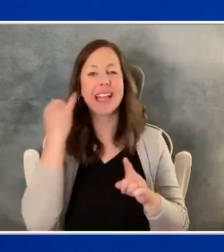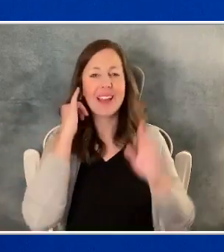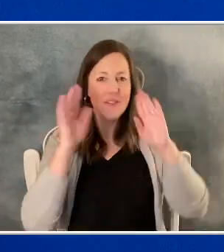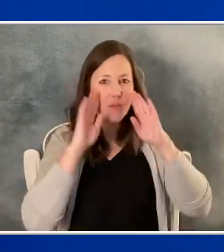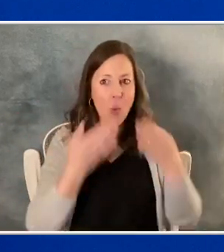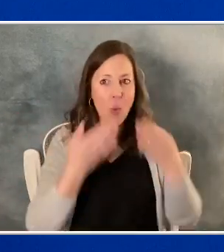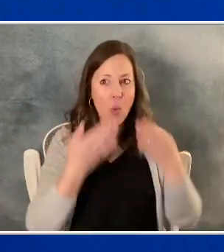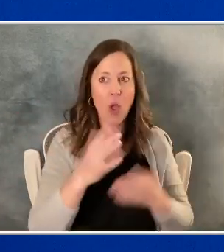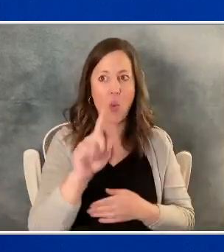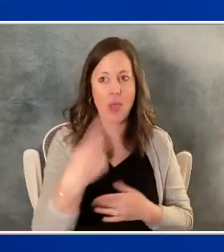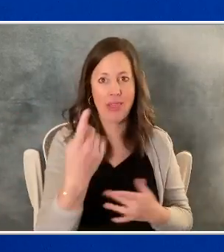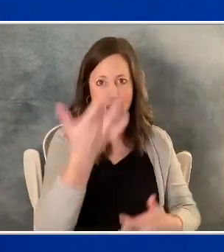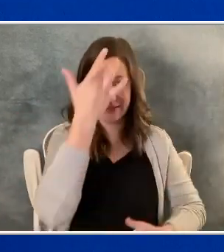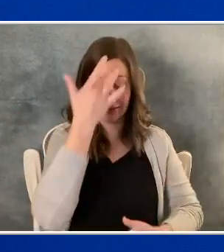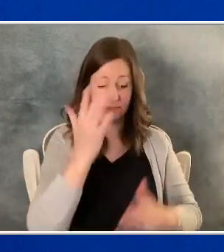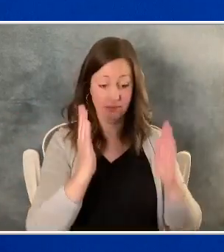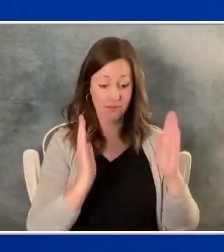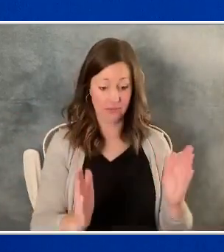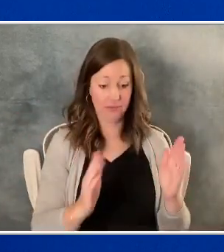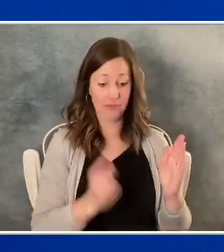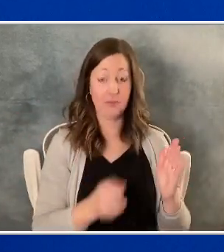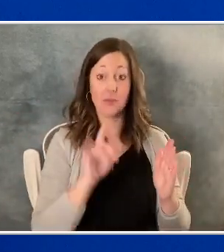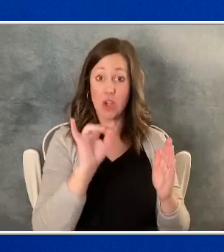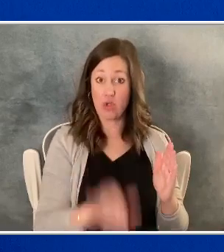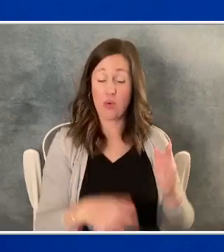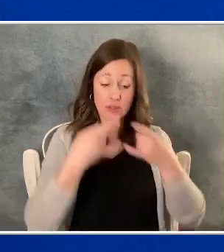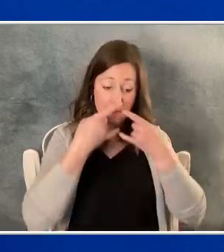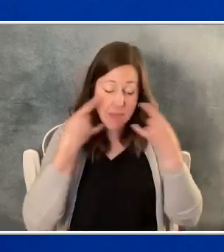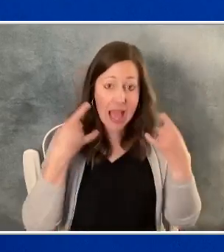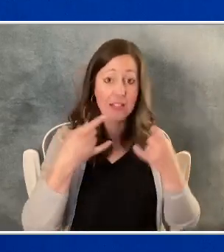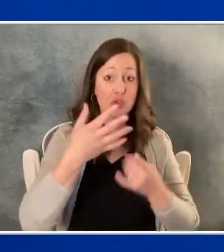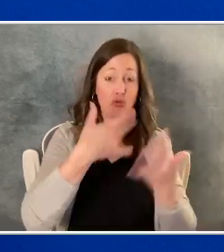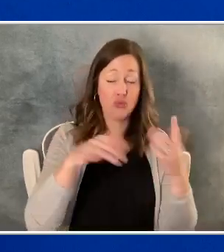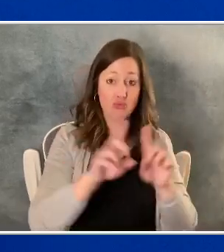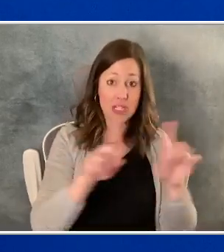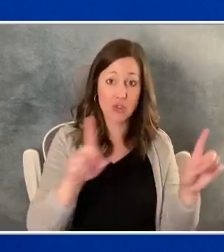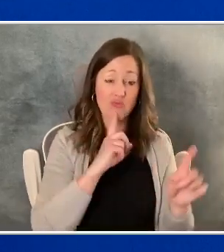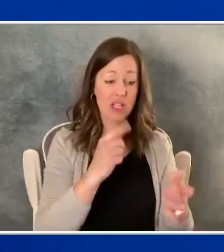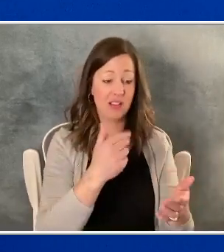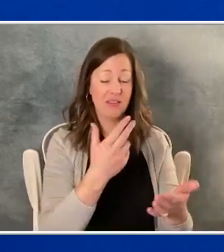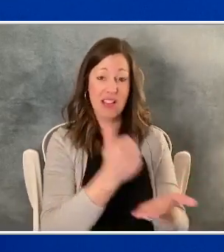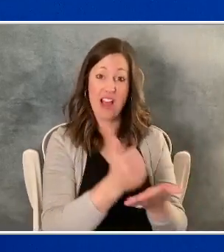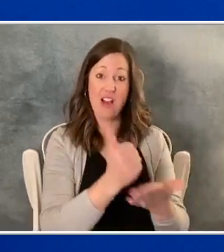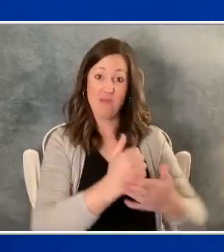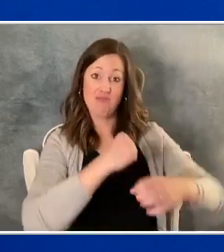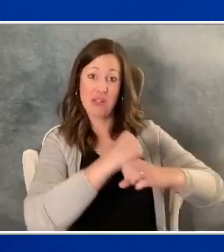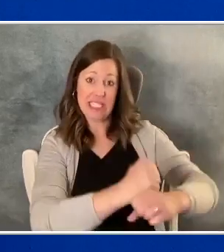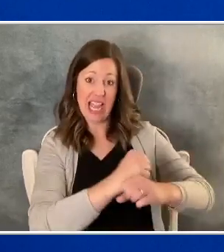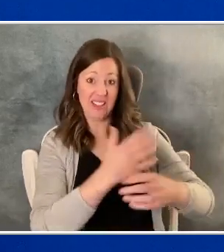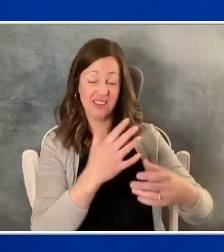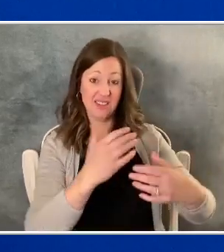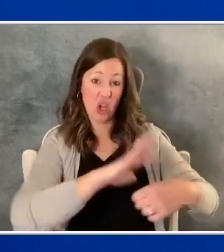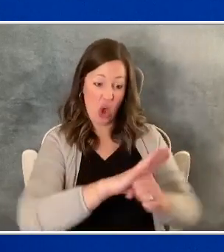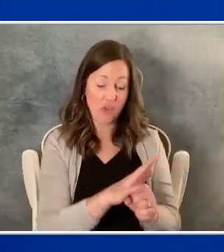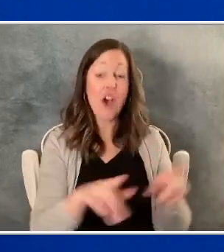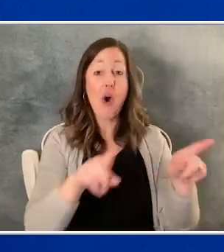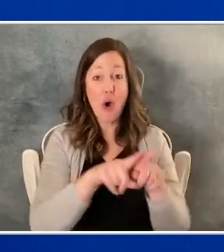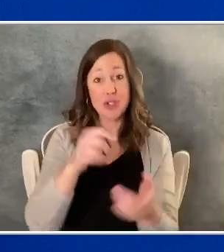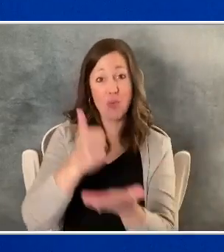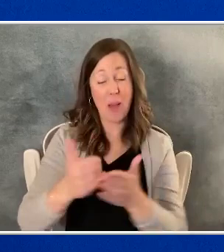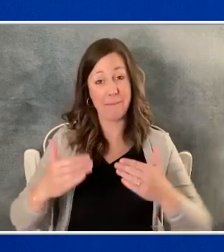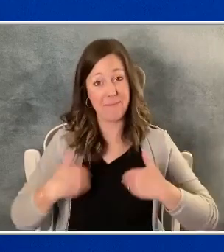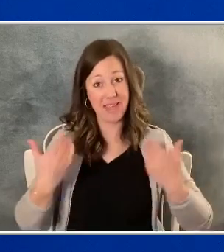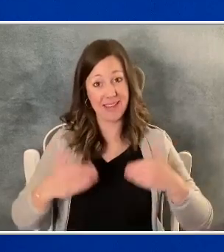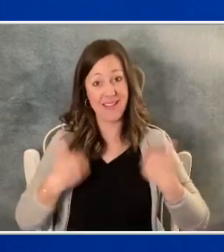those mitigation efforts, which we were using to help protect against COVID, did also help those young and those very vulnerable